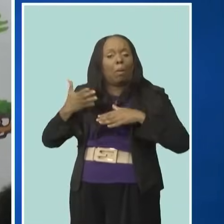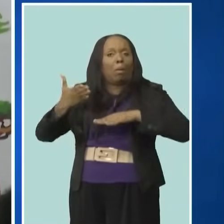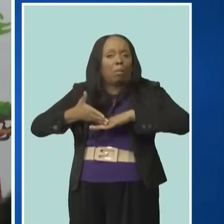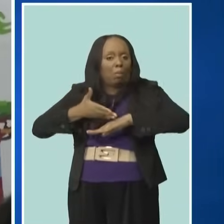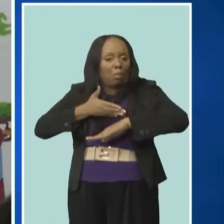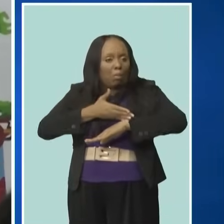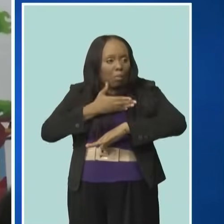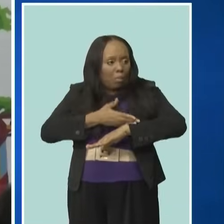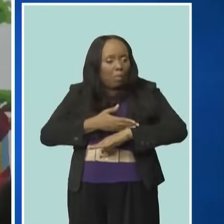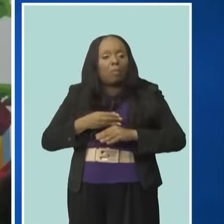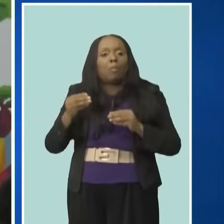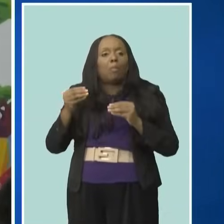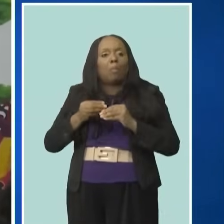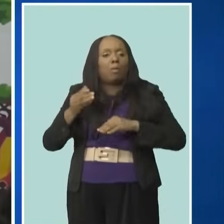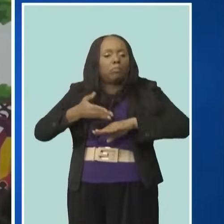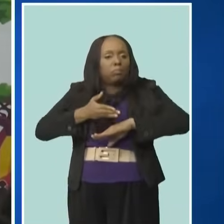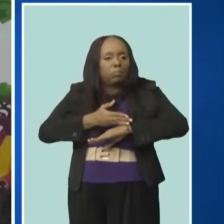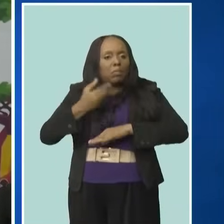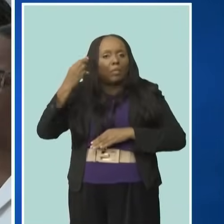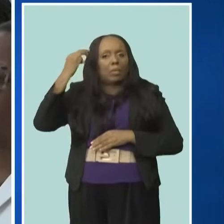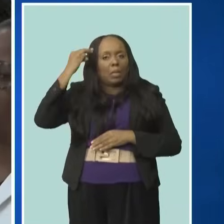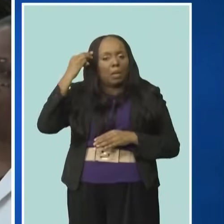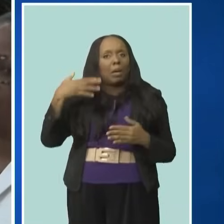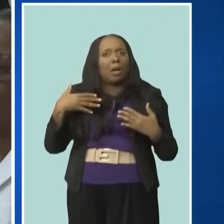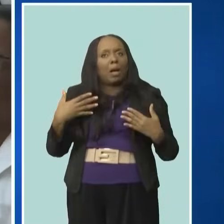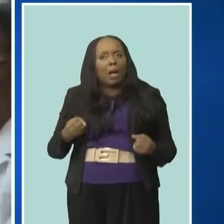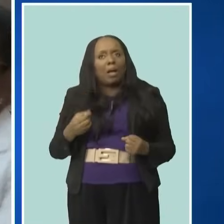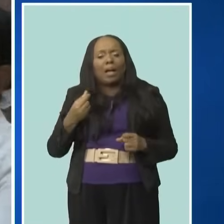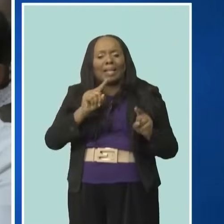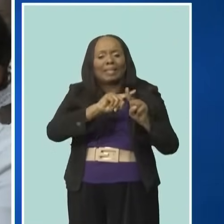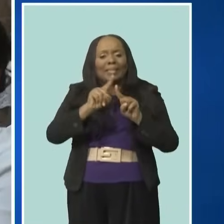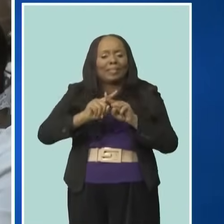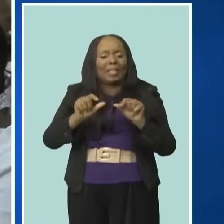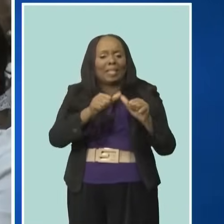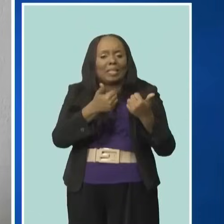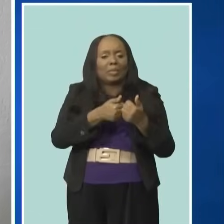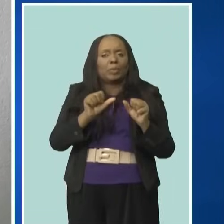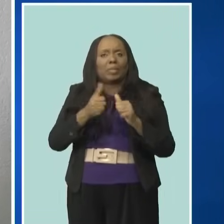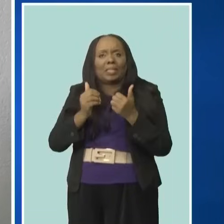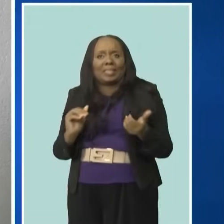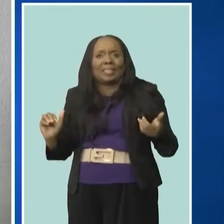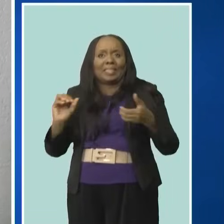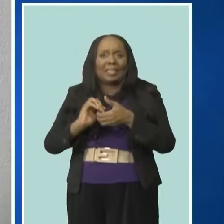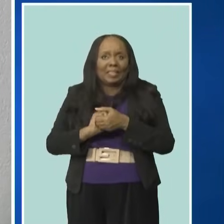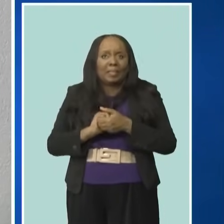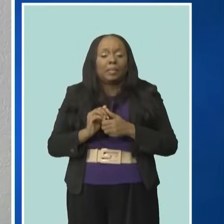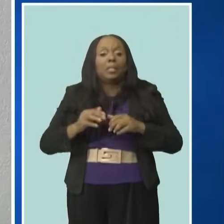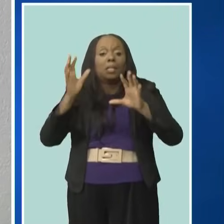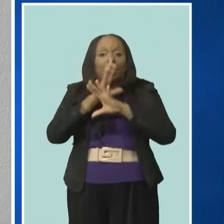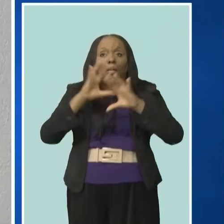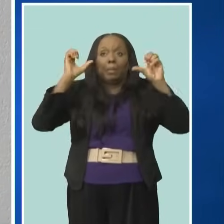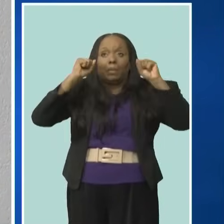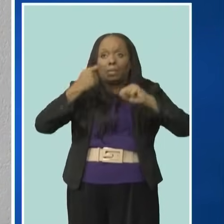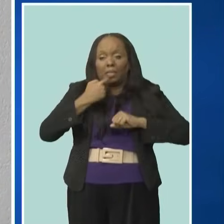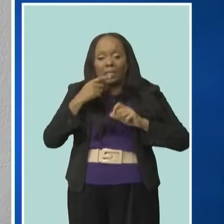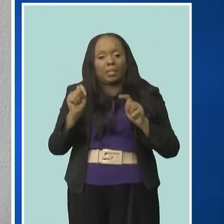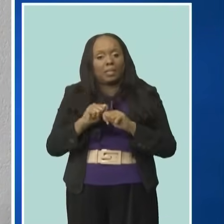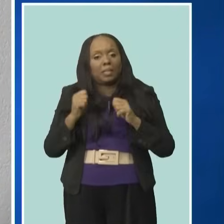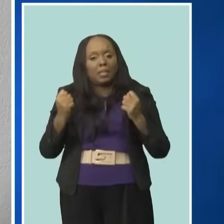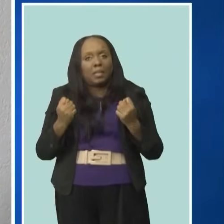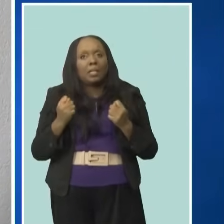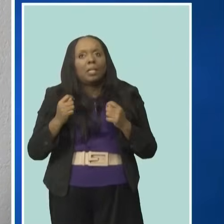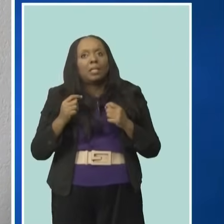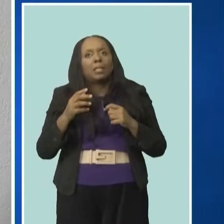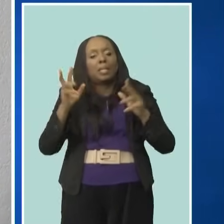by the Caribbean Alliance of National Psychological Associations. President Dr. Khatija Khan says the theme is urgent